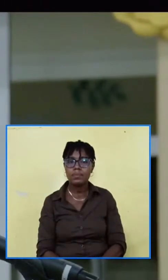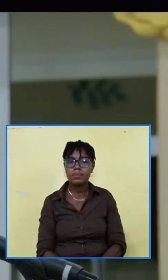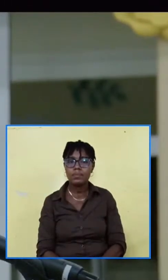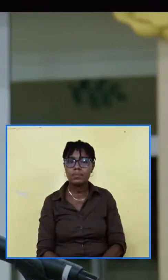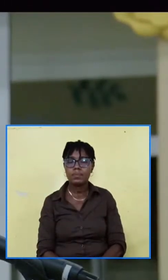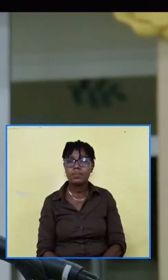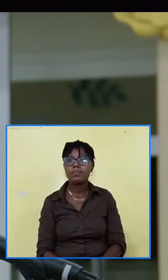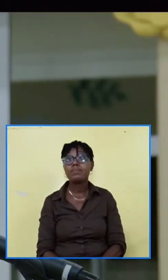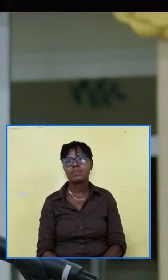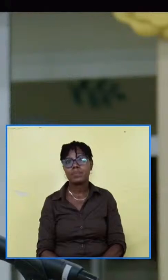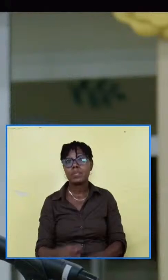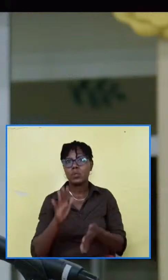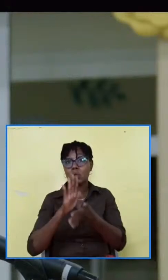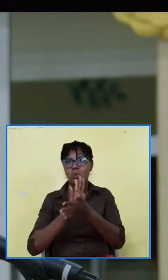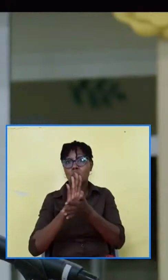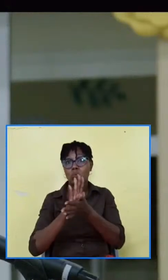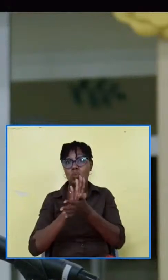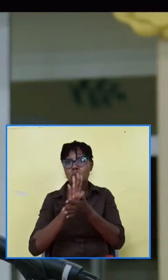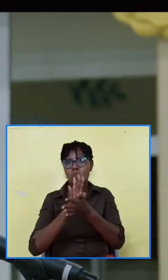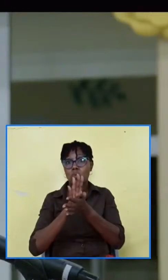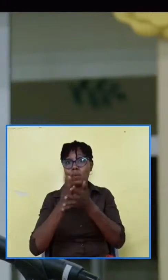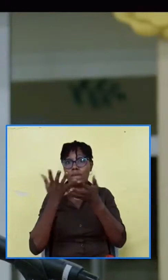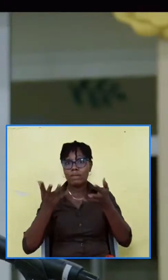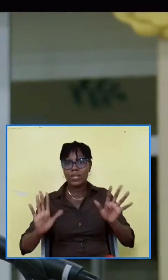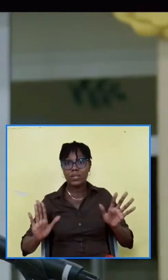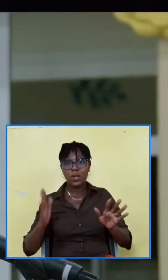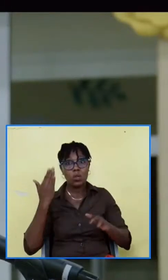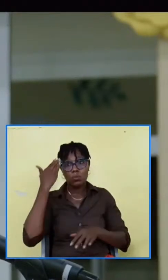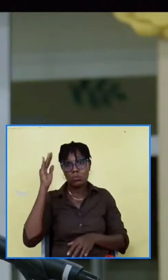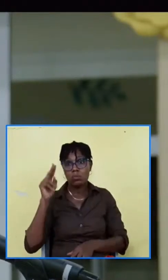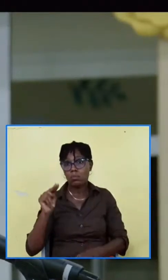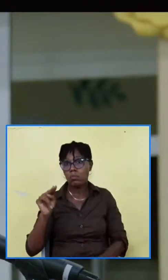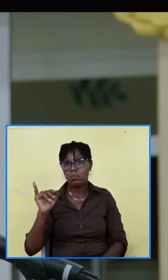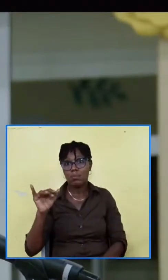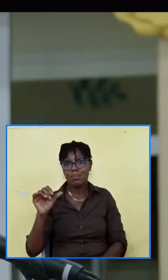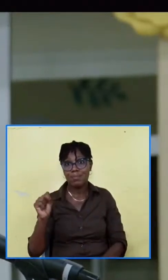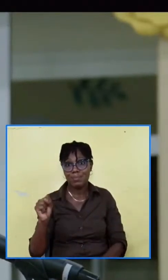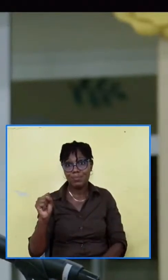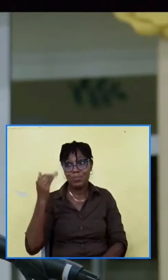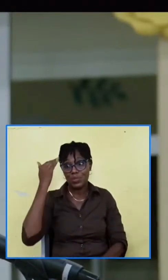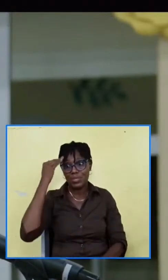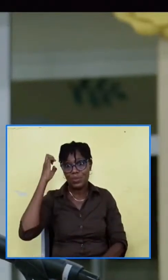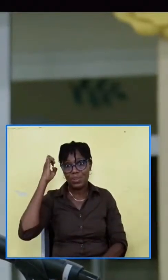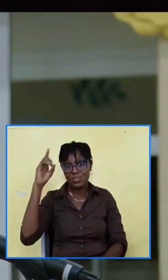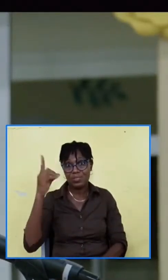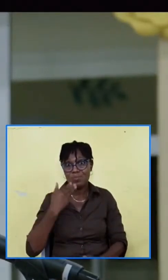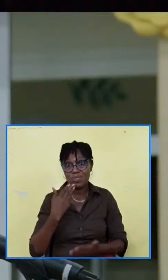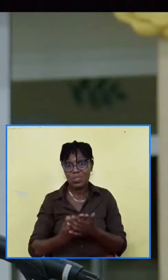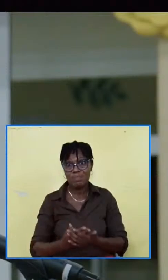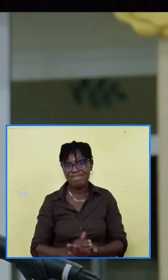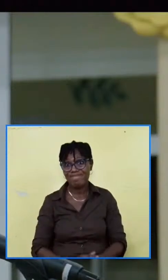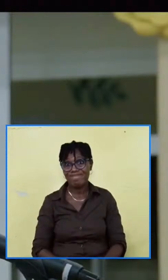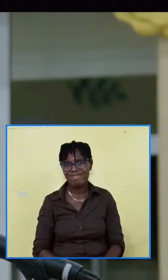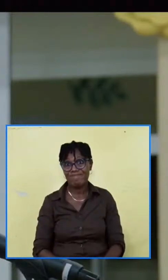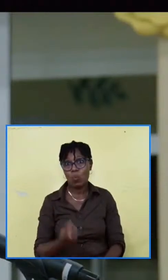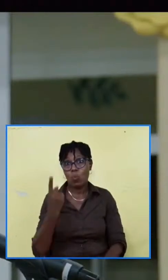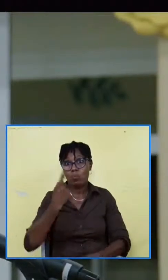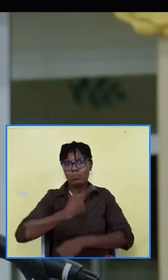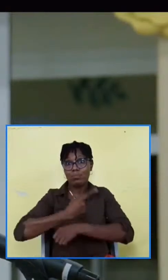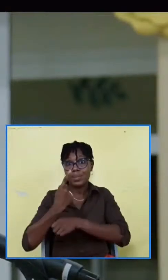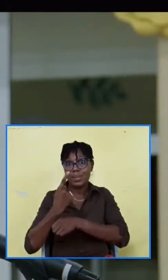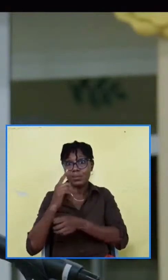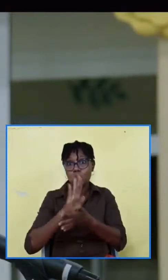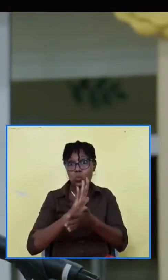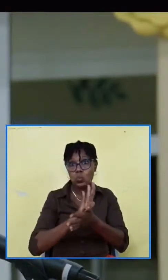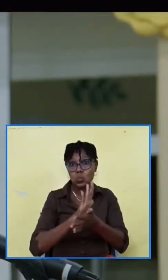If people are going to leave the school and don't know what NIS is, then I think our education system is good but not excellent. Because when they are in school, as